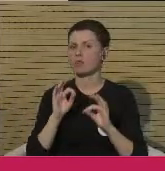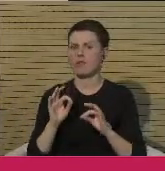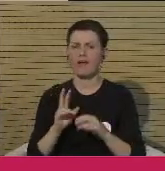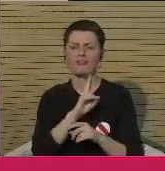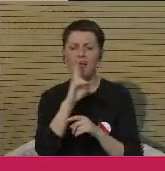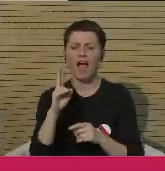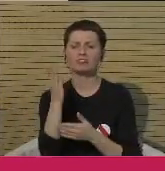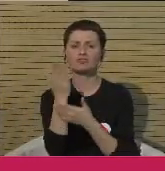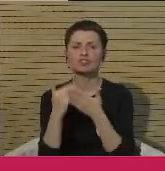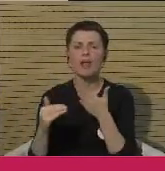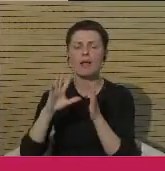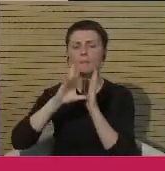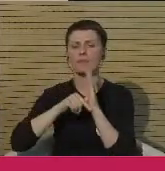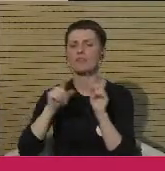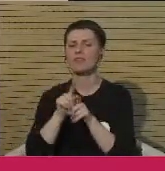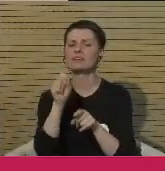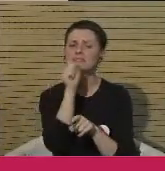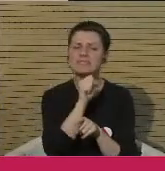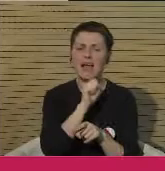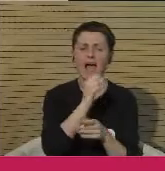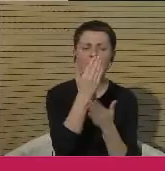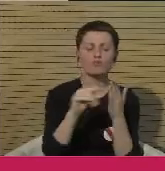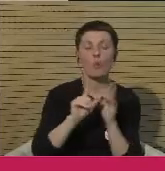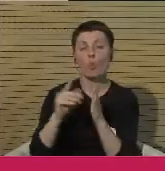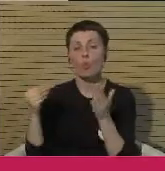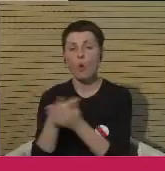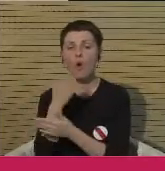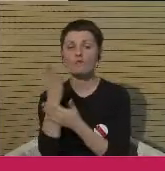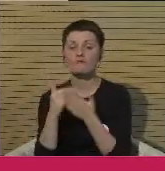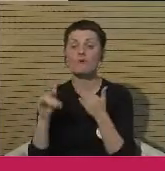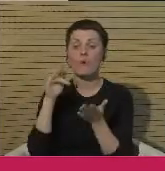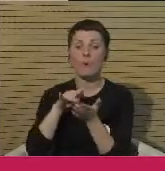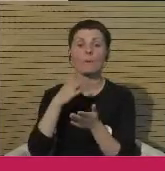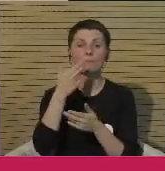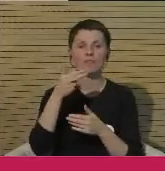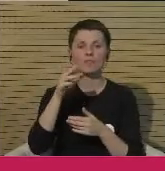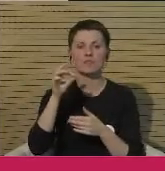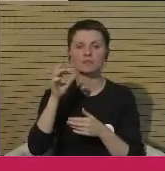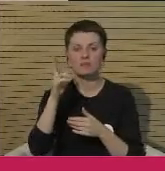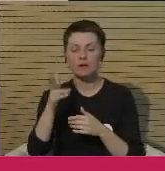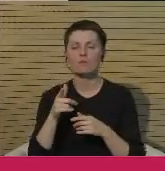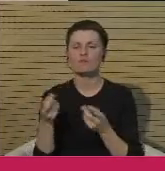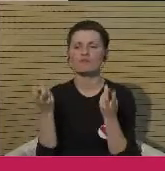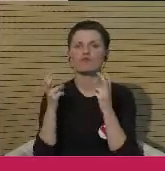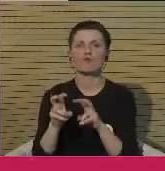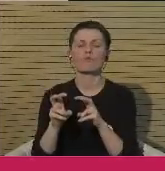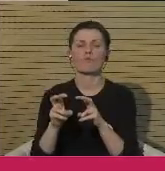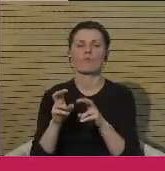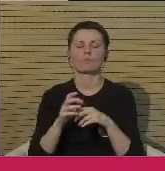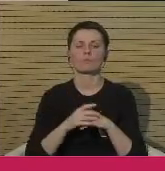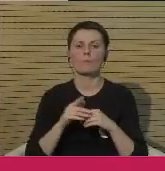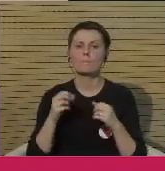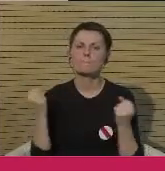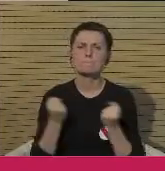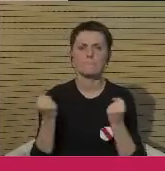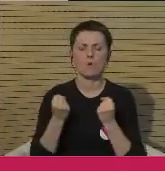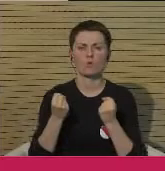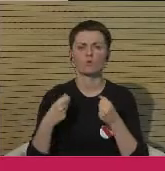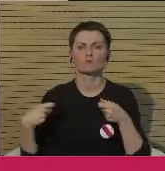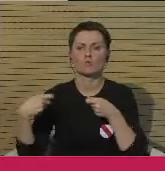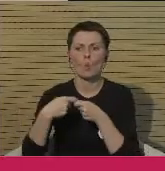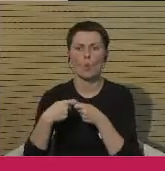a hub surrounded by peripheries. And today, in new and old districts, there